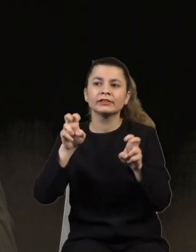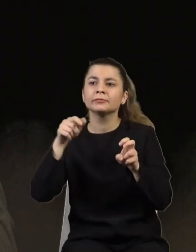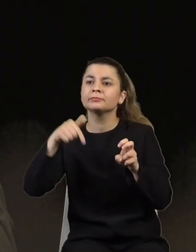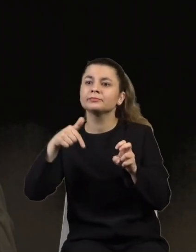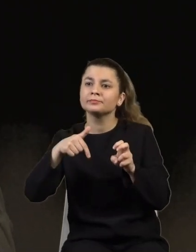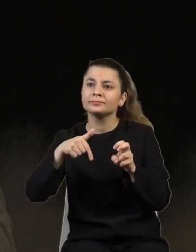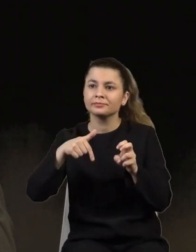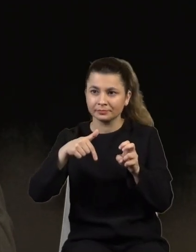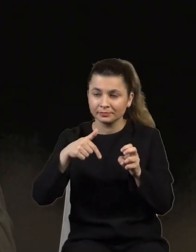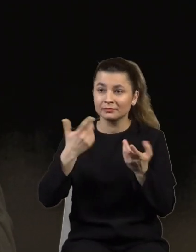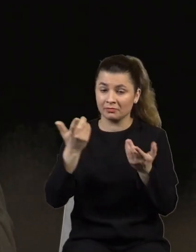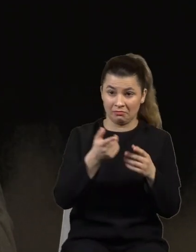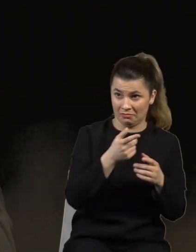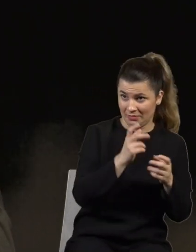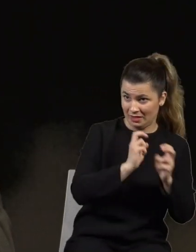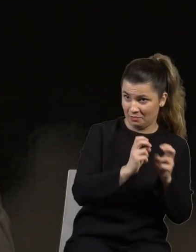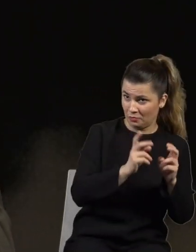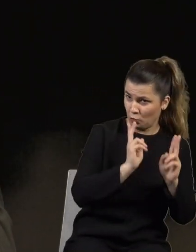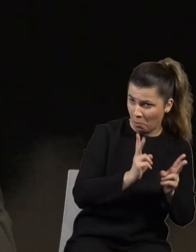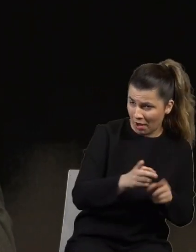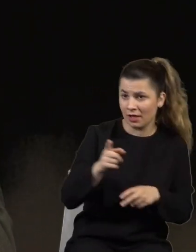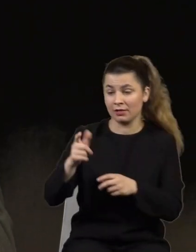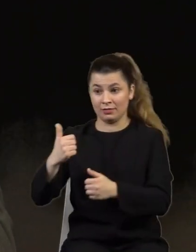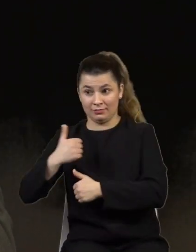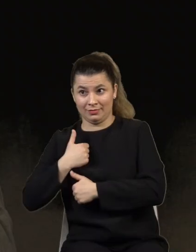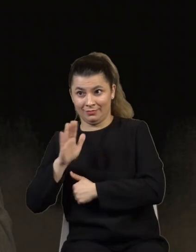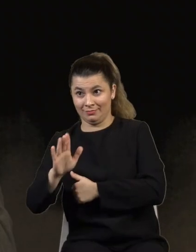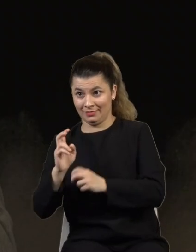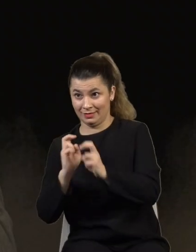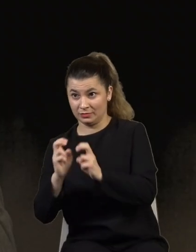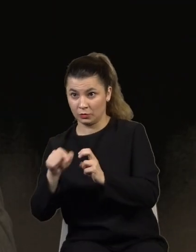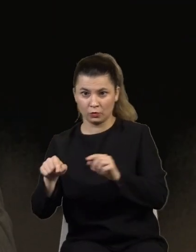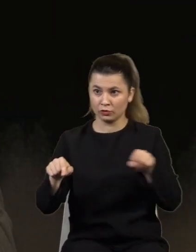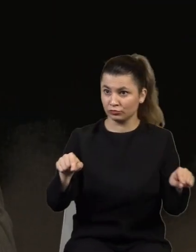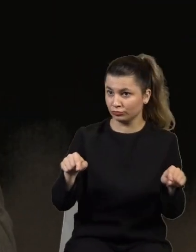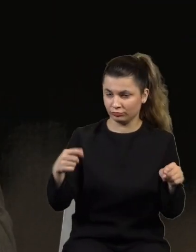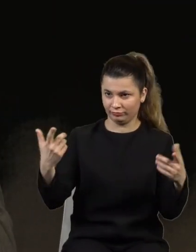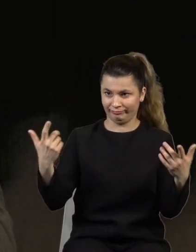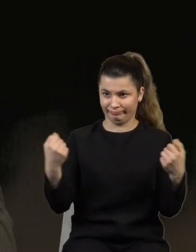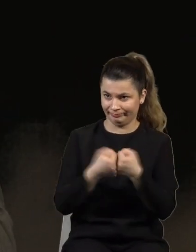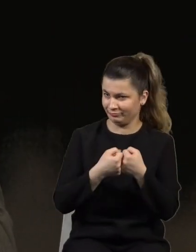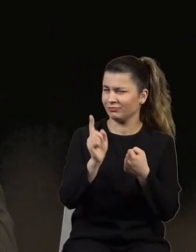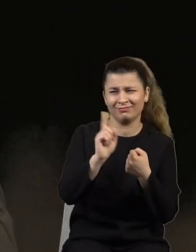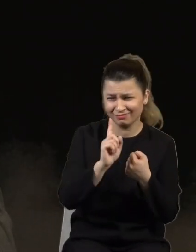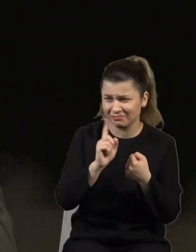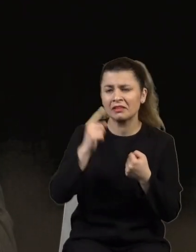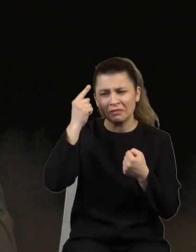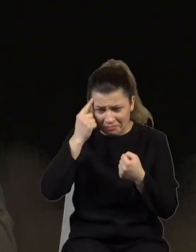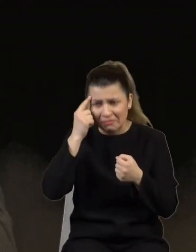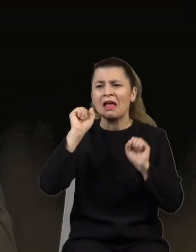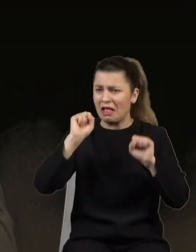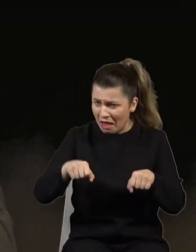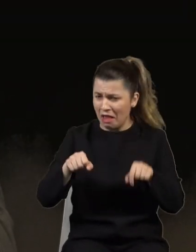Sustainable investment in sustainable modes of transport and ensuring that there's the considerations